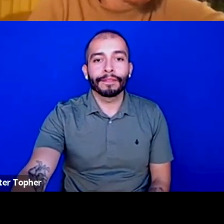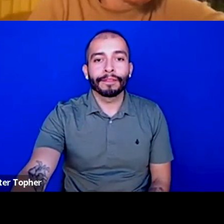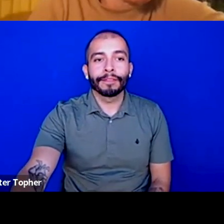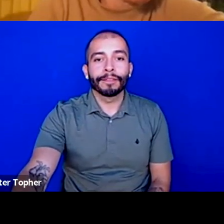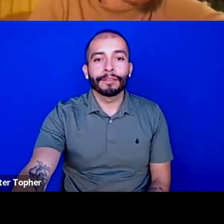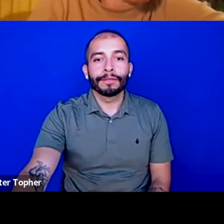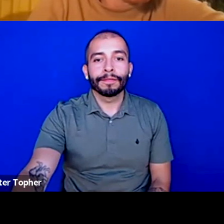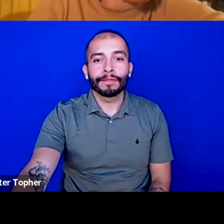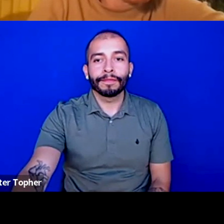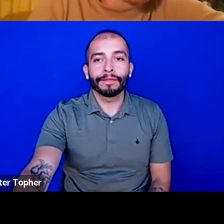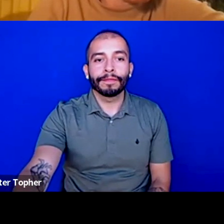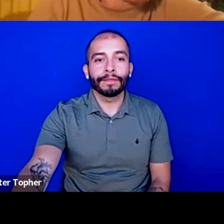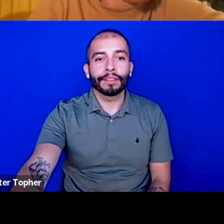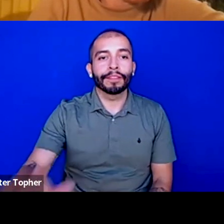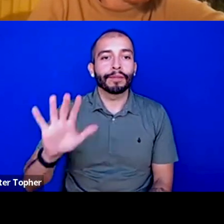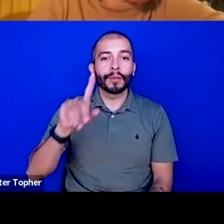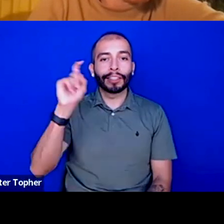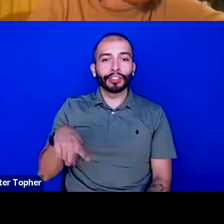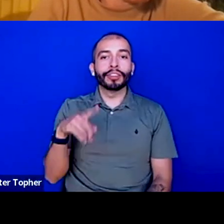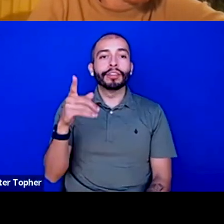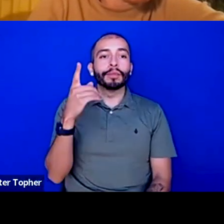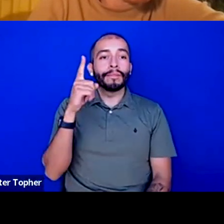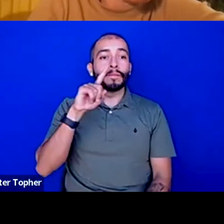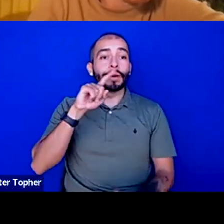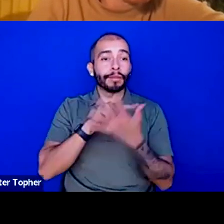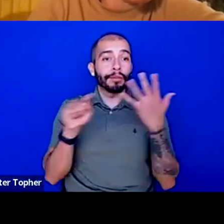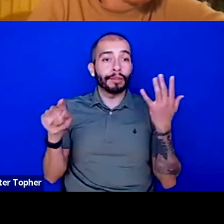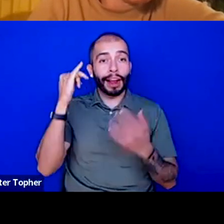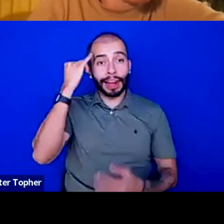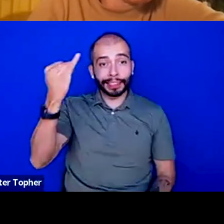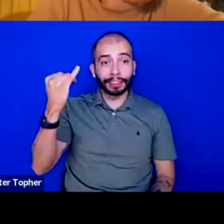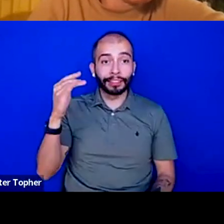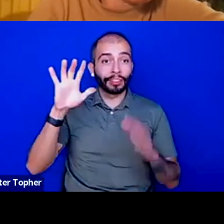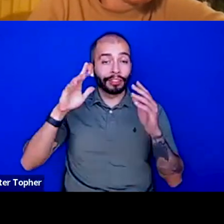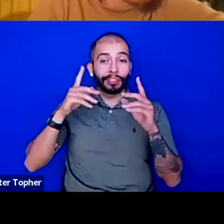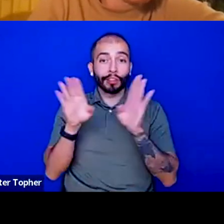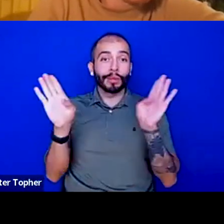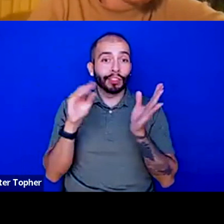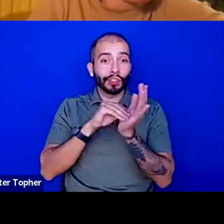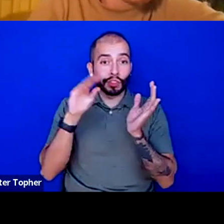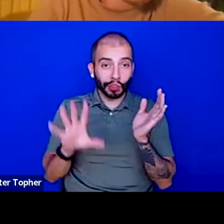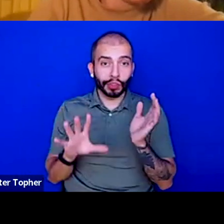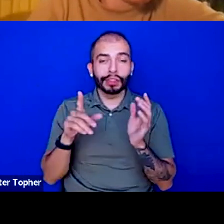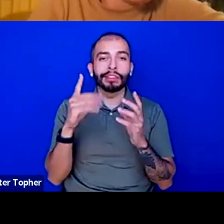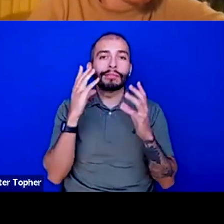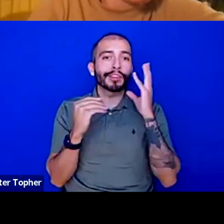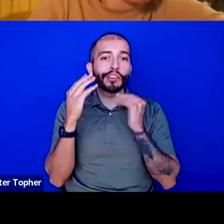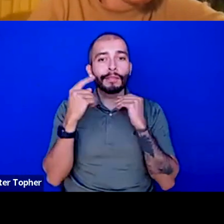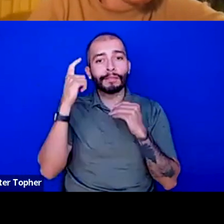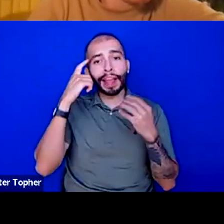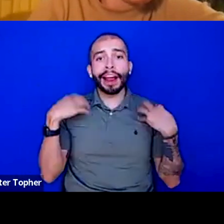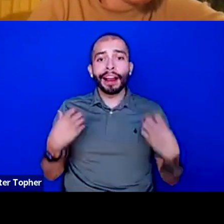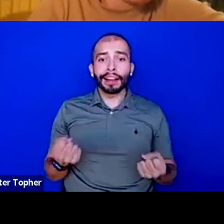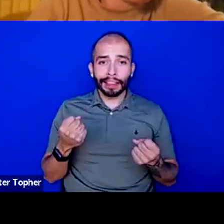in general, I think students who are experiencing mental health issues and or other